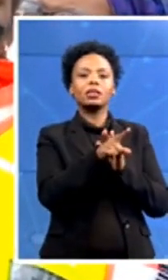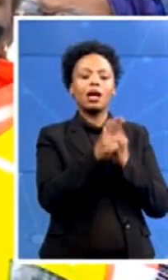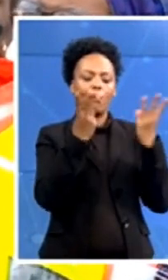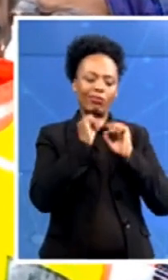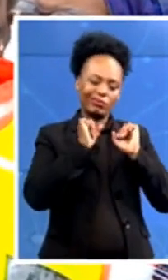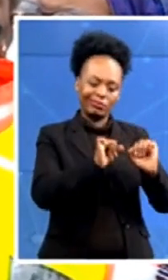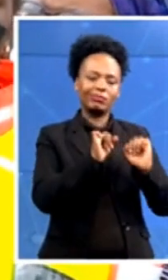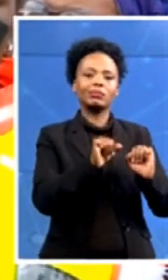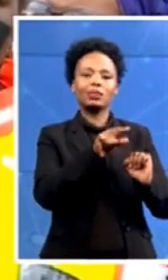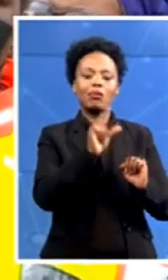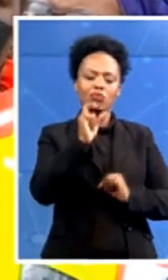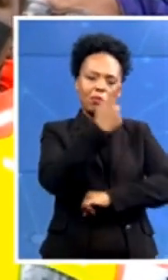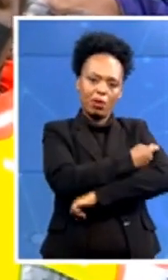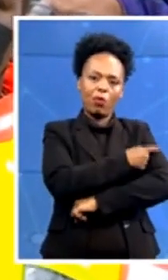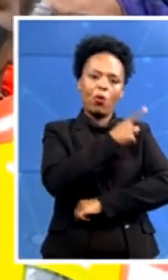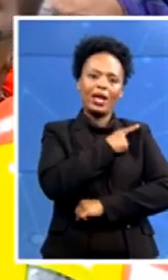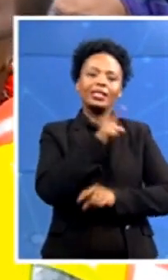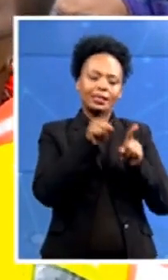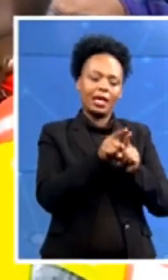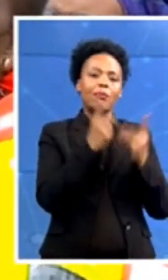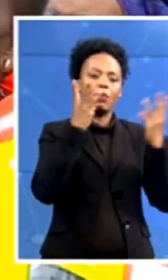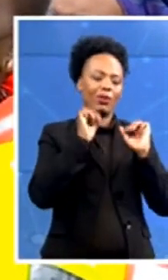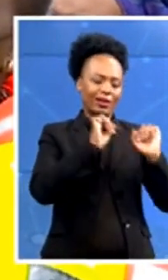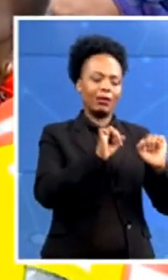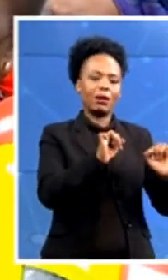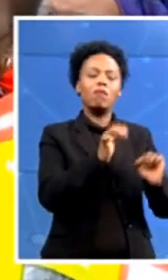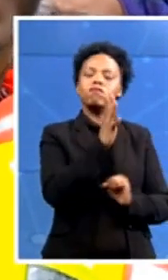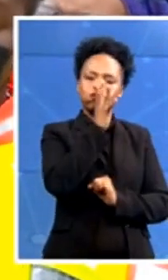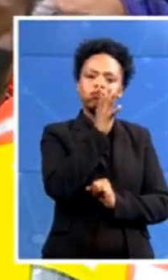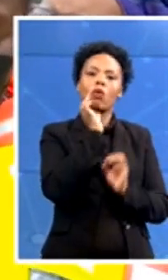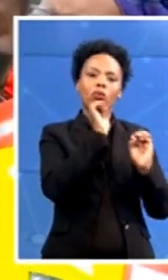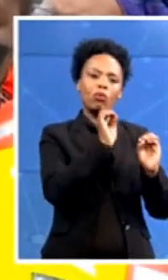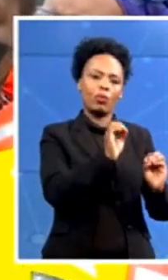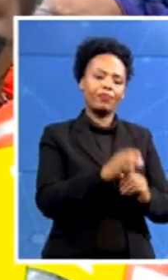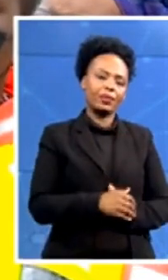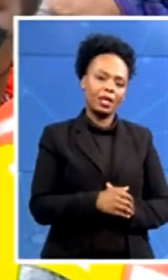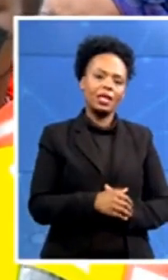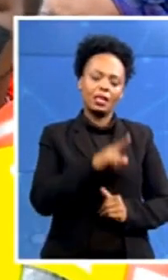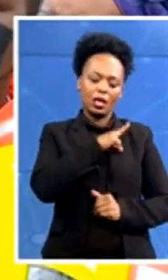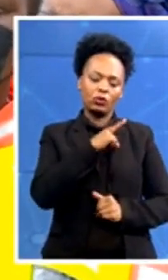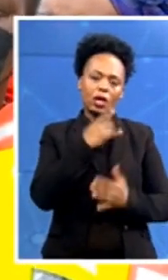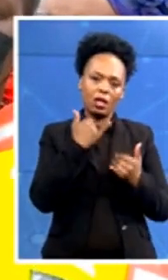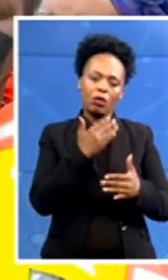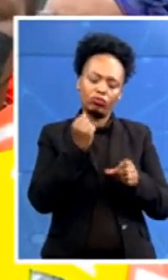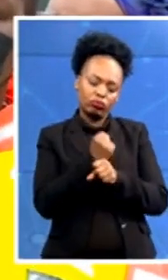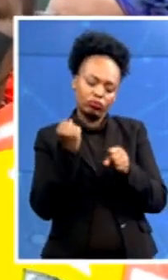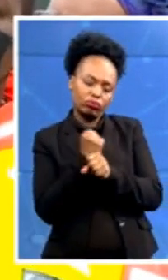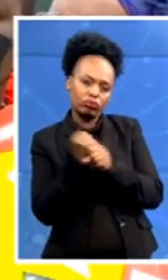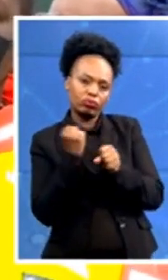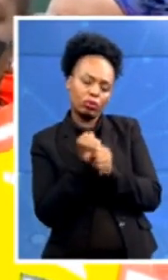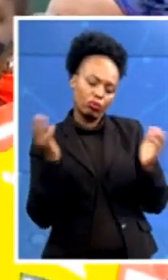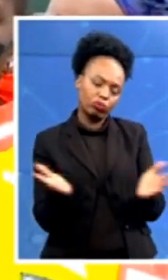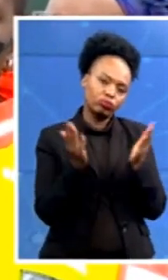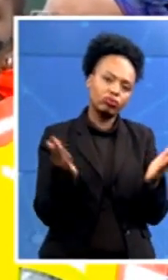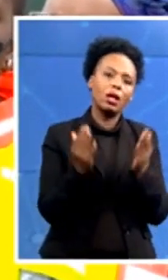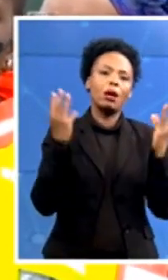in the country. So that's why we're really working with them to try and encourage the population. It's very important that